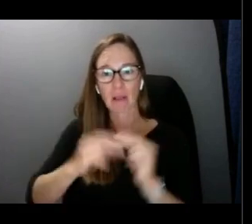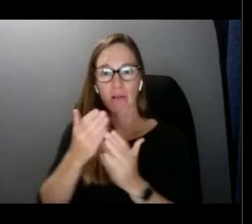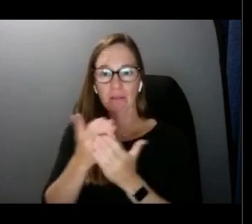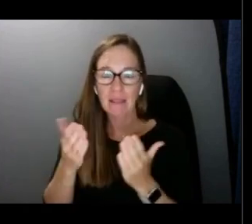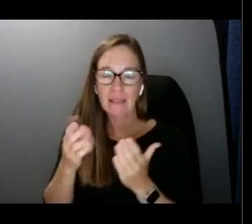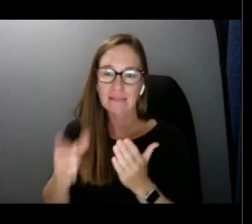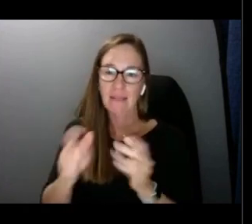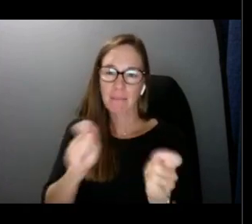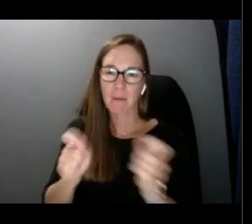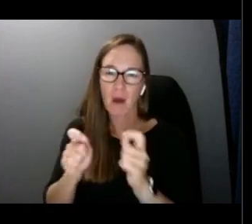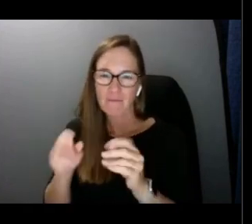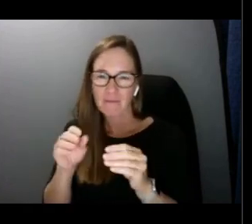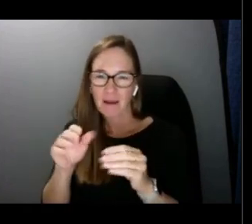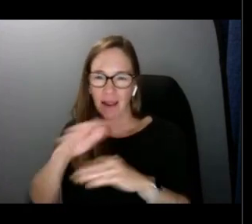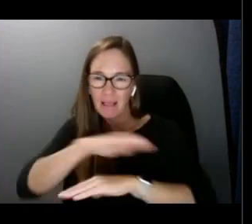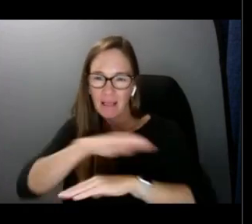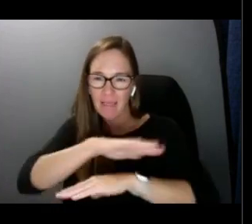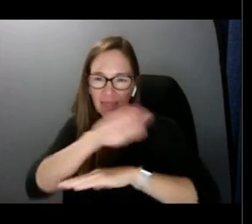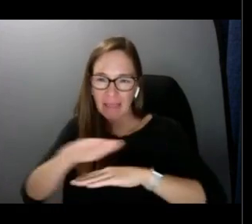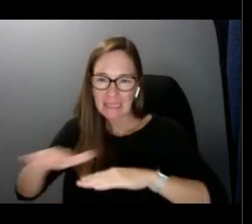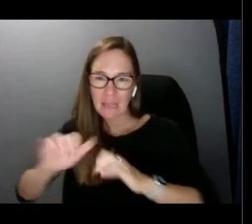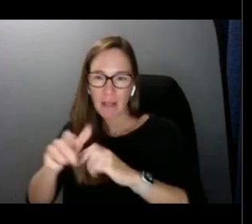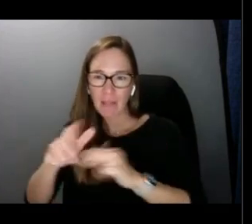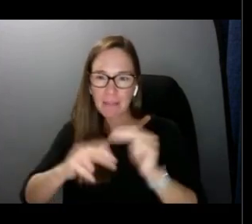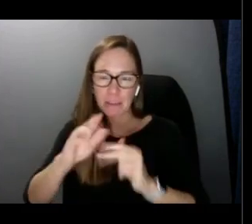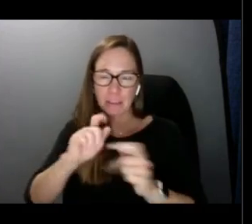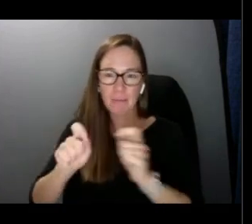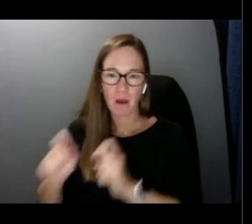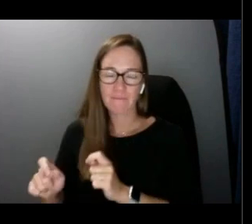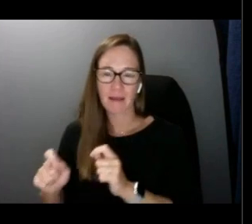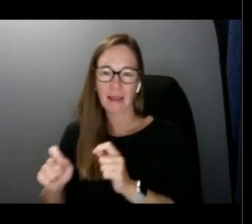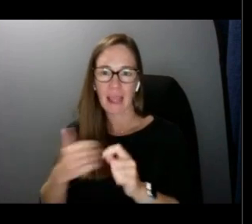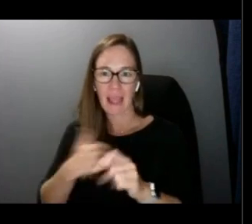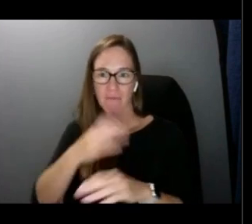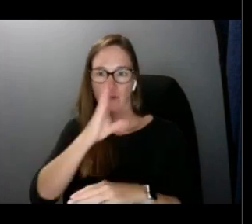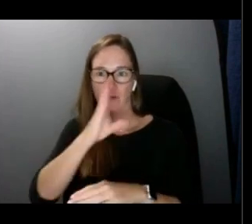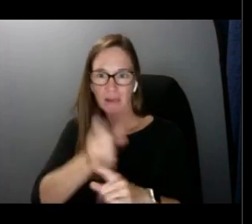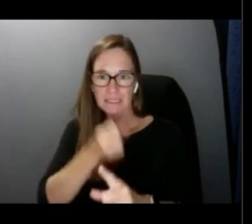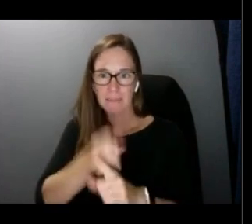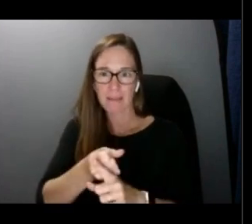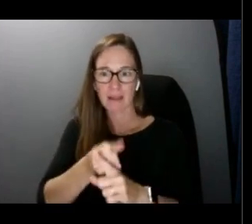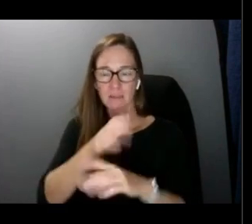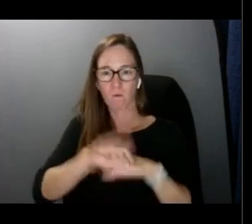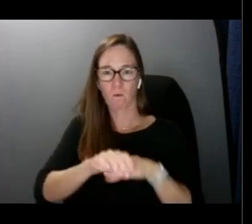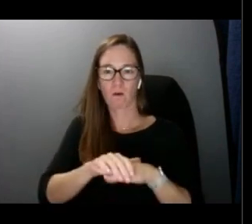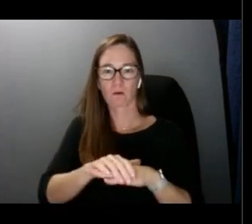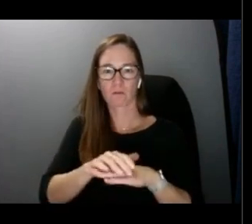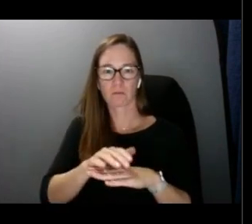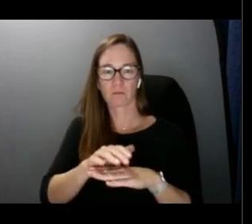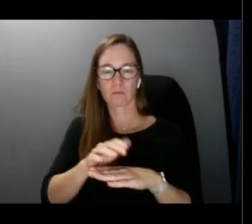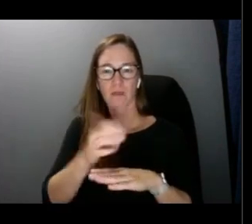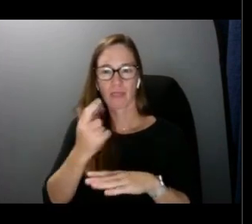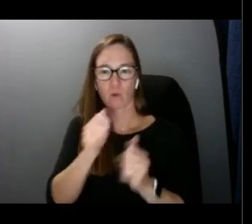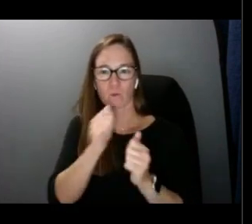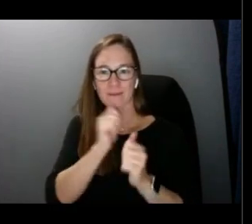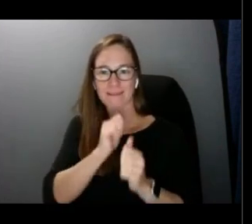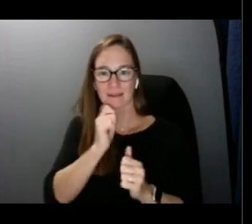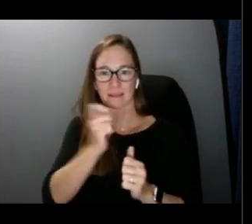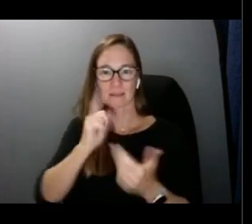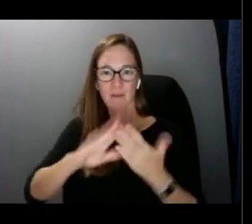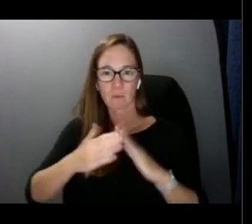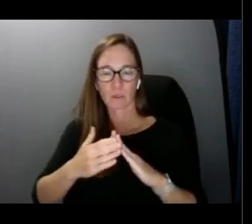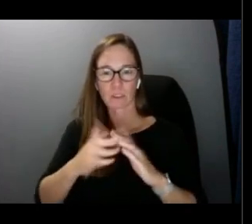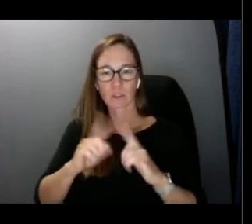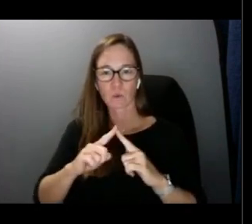they modify the landscape, and how they build and modify has a direct impact on the resilience of communities